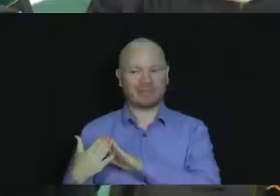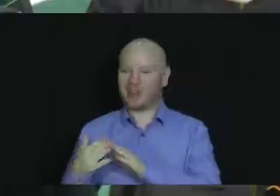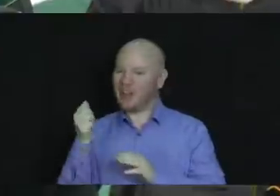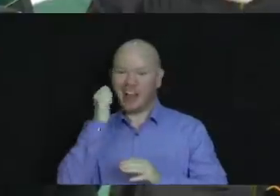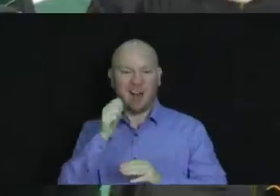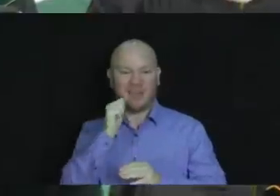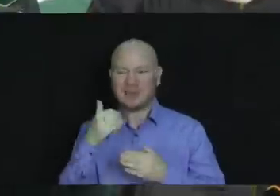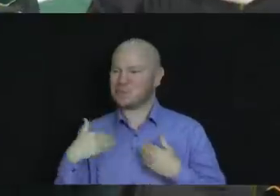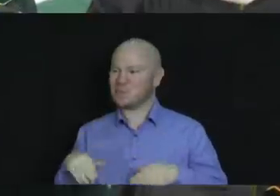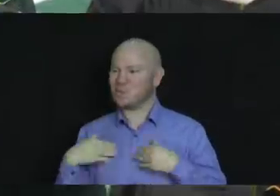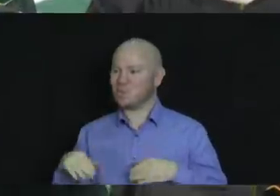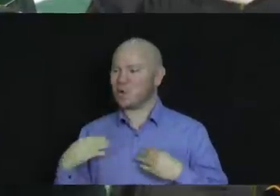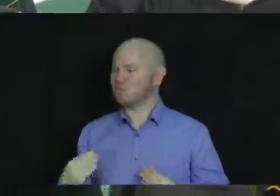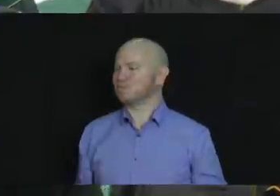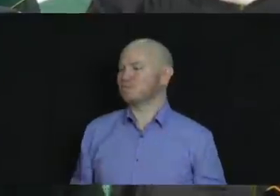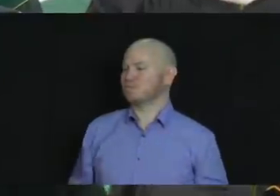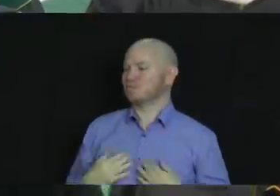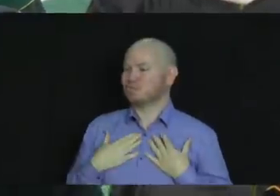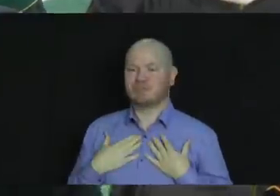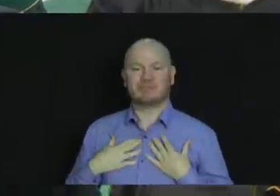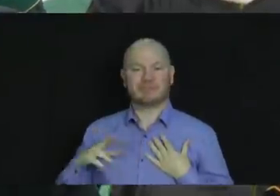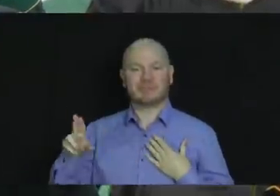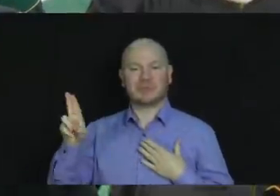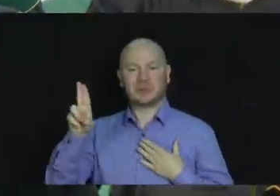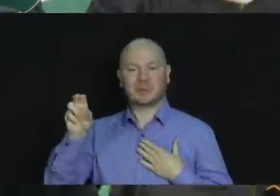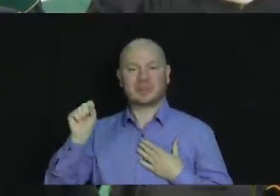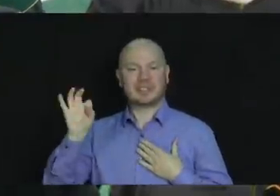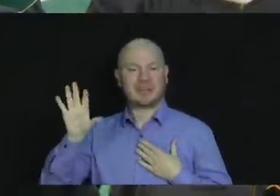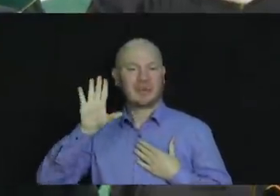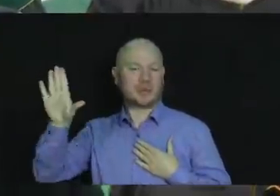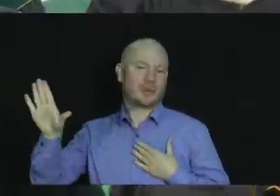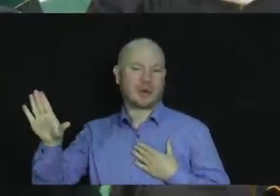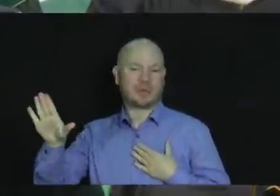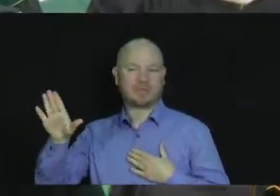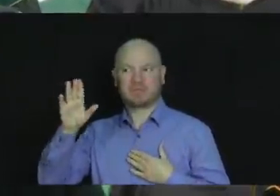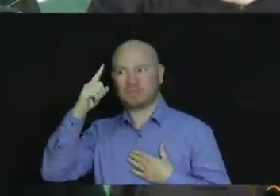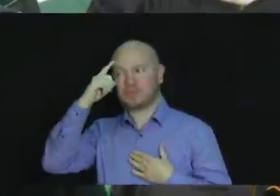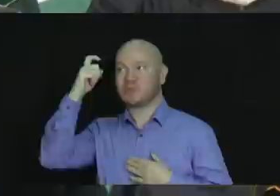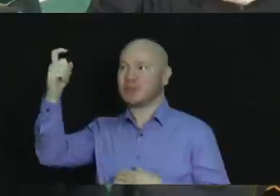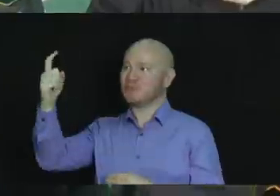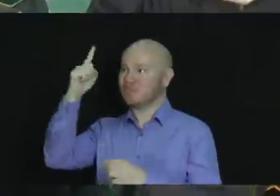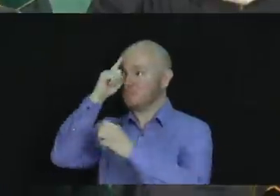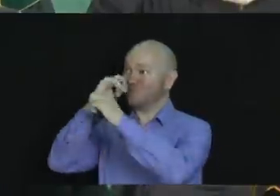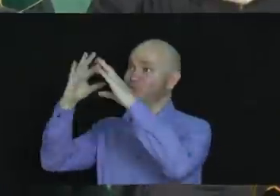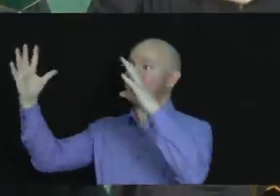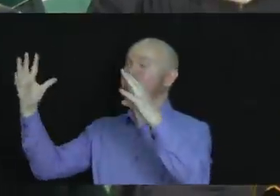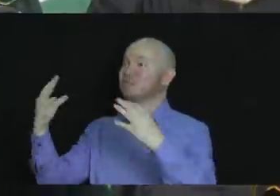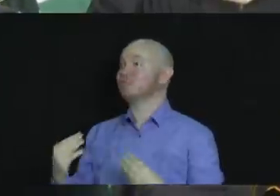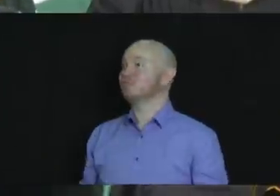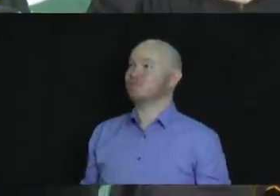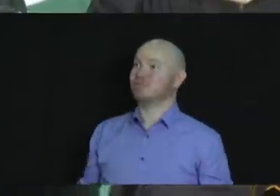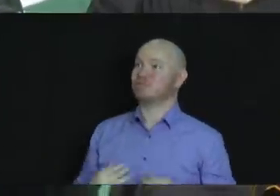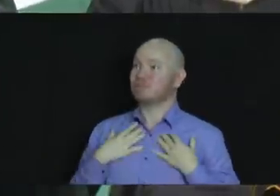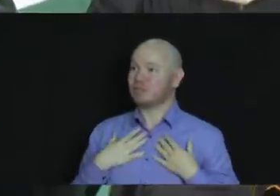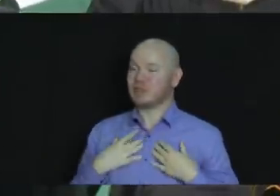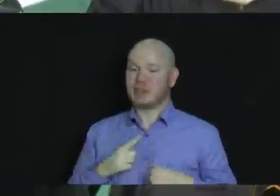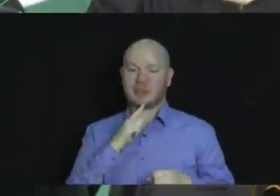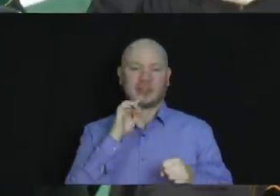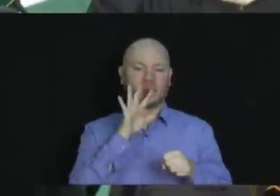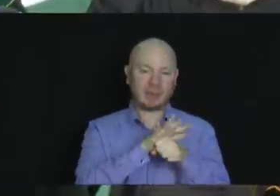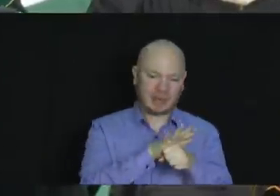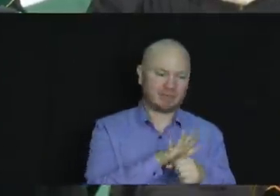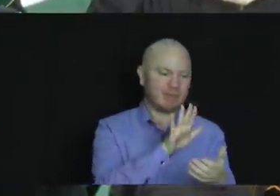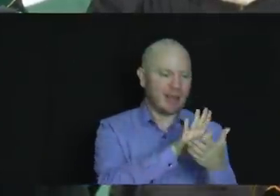day by the vision and mission of this wonderful university that is unique in its dual commitment to both